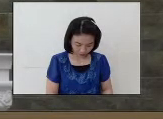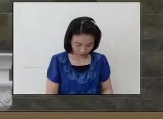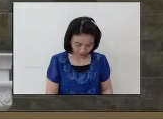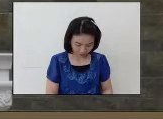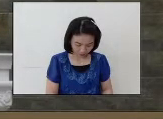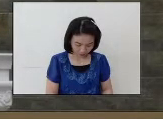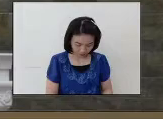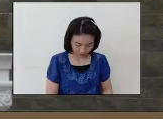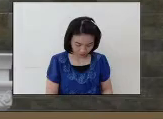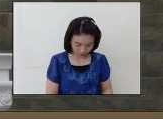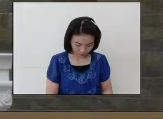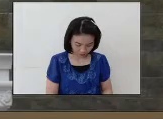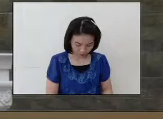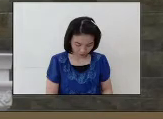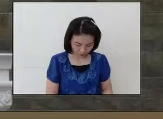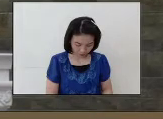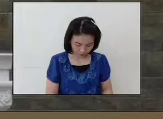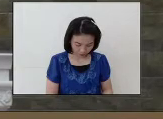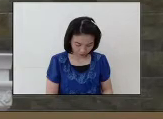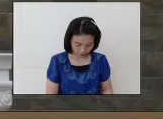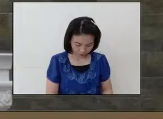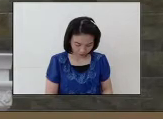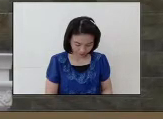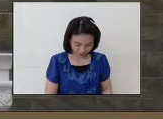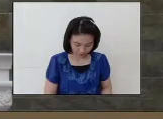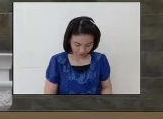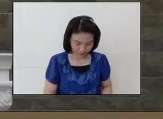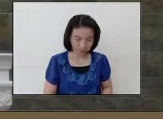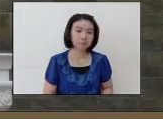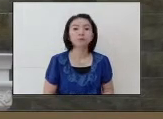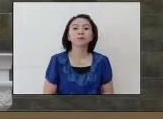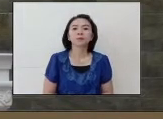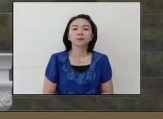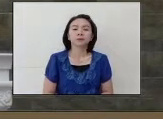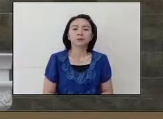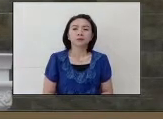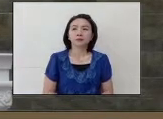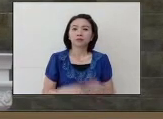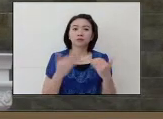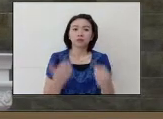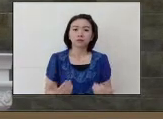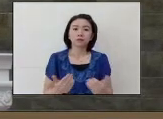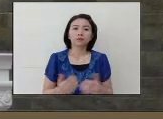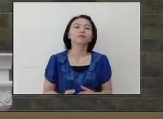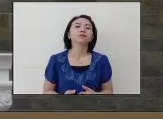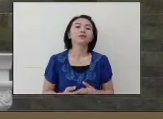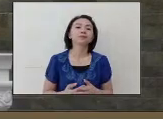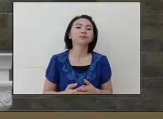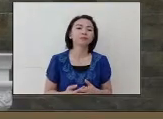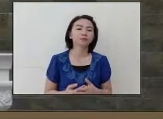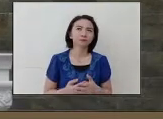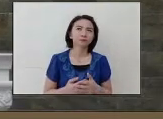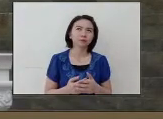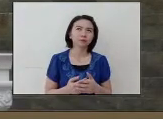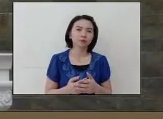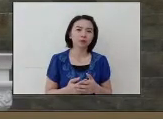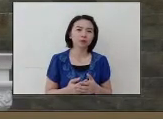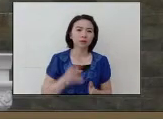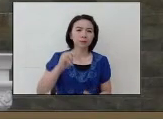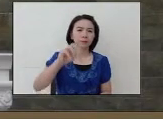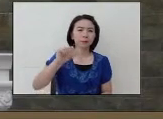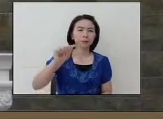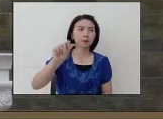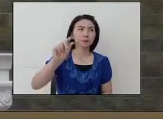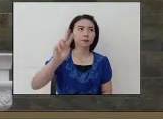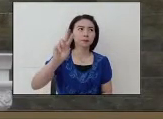be with you. Now, again, mark the word doom. All